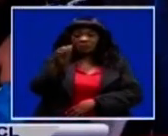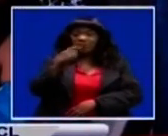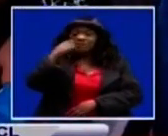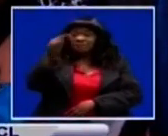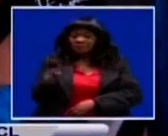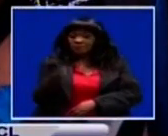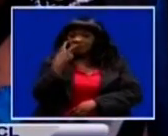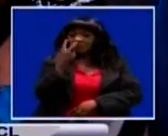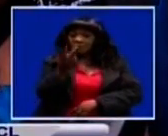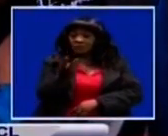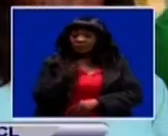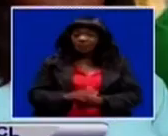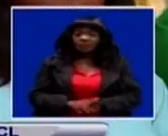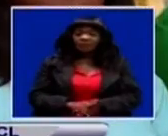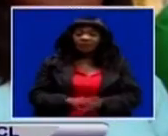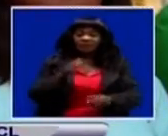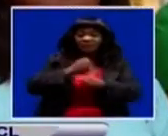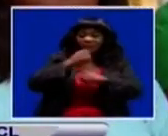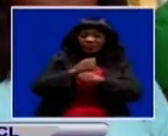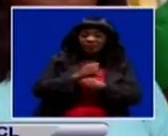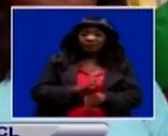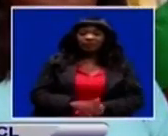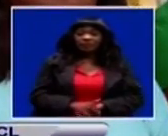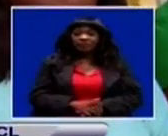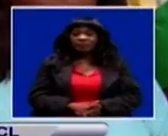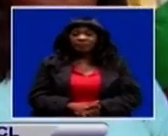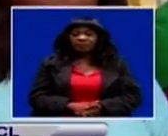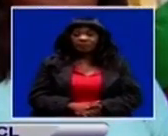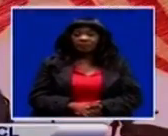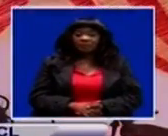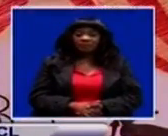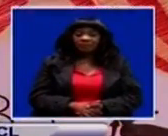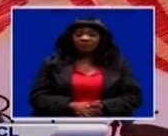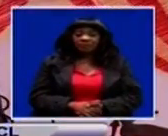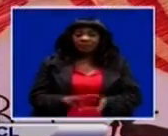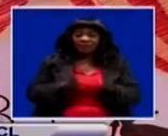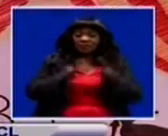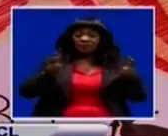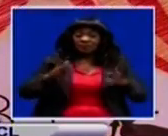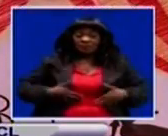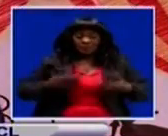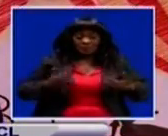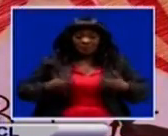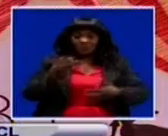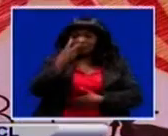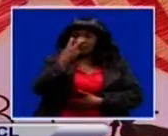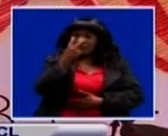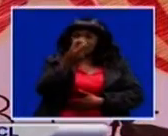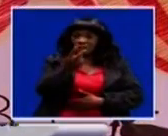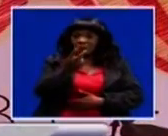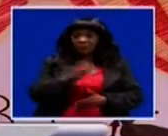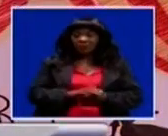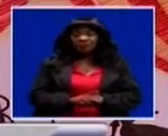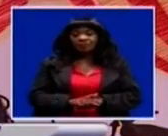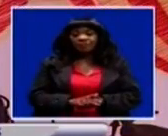validation. No, the younger generation, I'm very happy actually to see that the younger